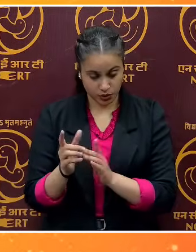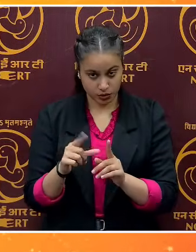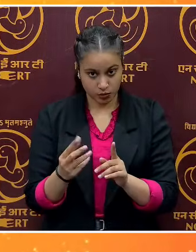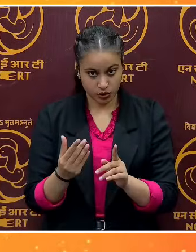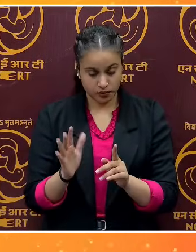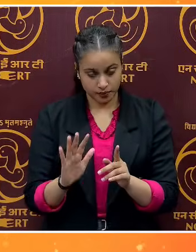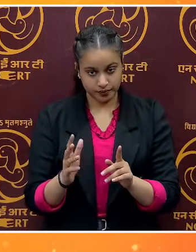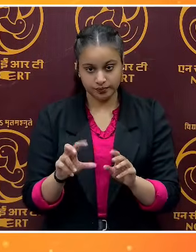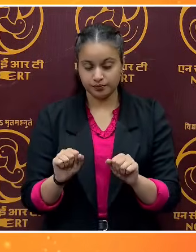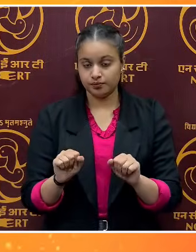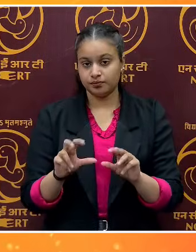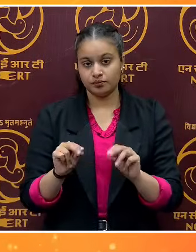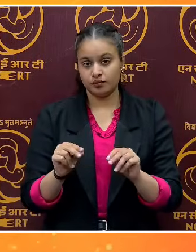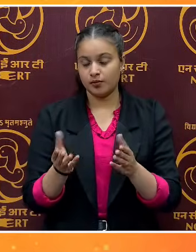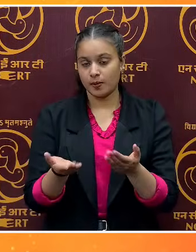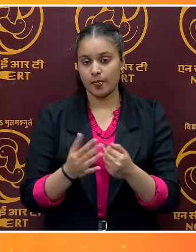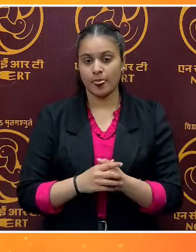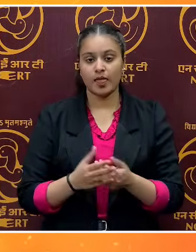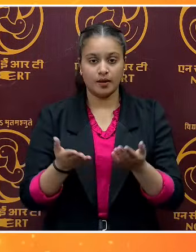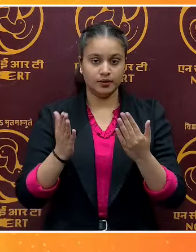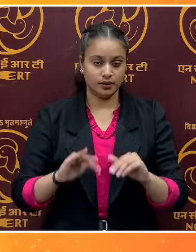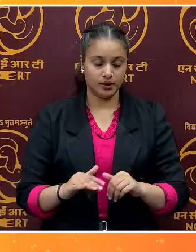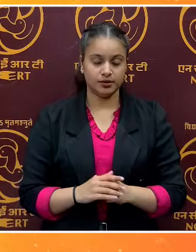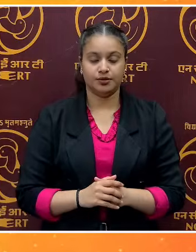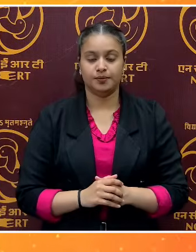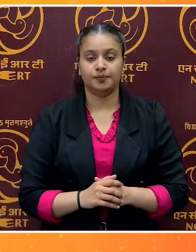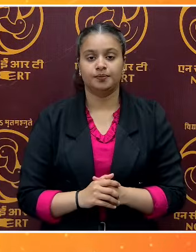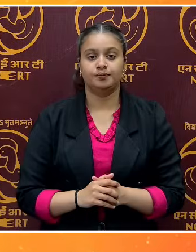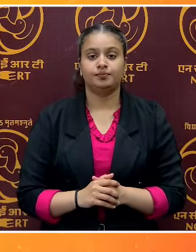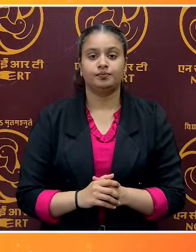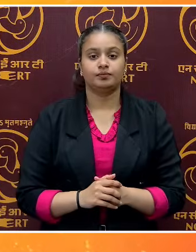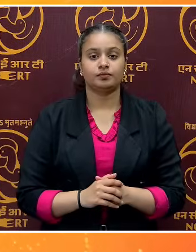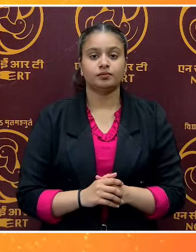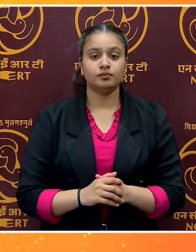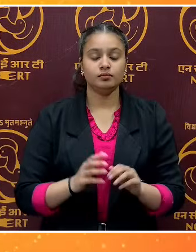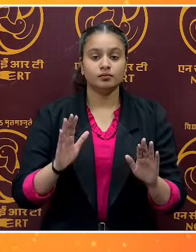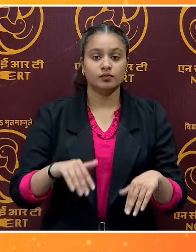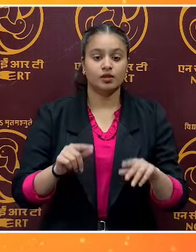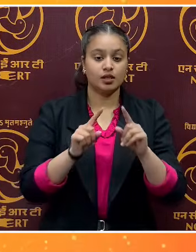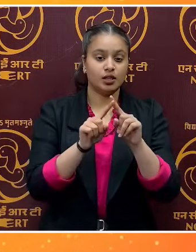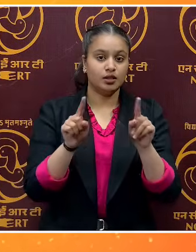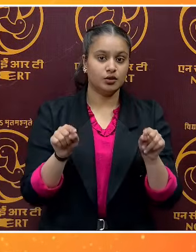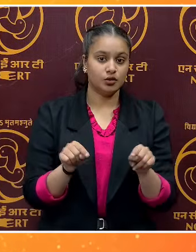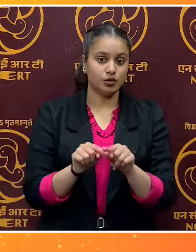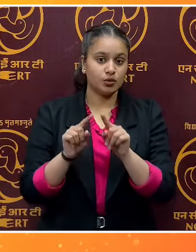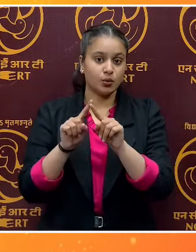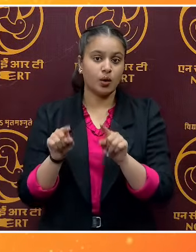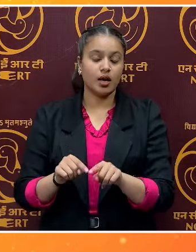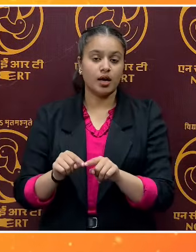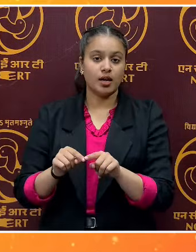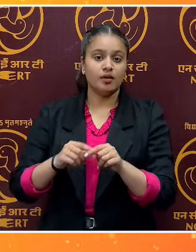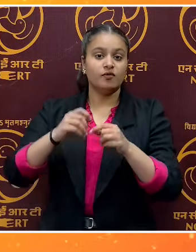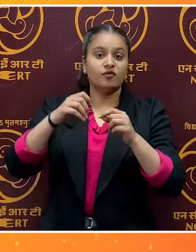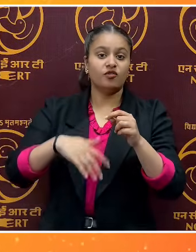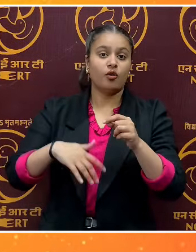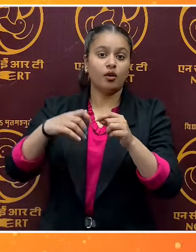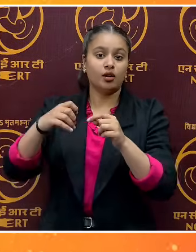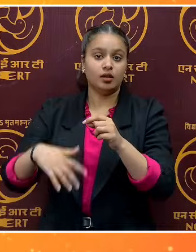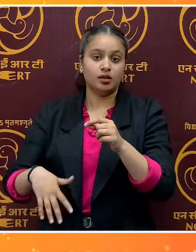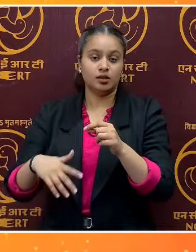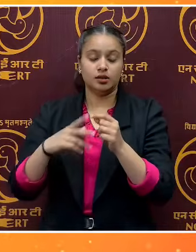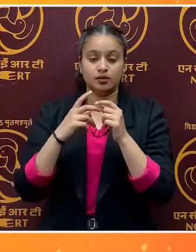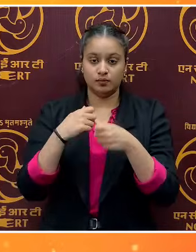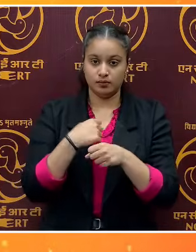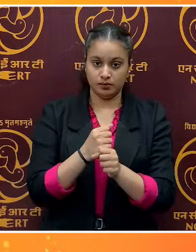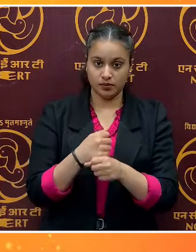us look into the another one, constructing falling squares. This is also very interesting. Can you see, we